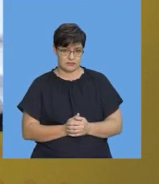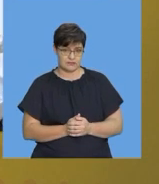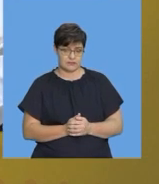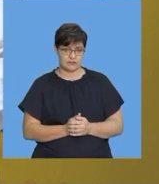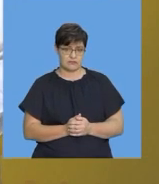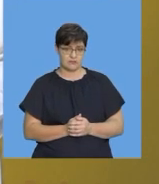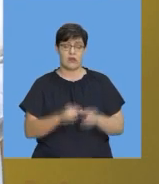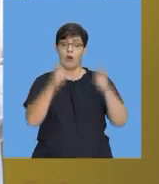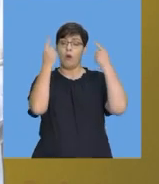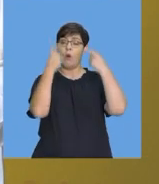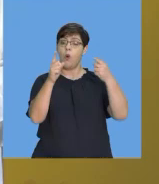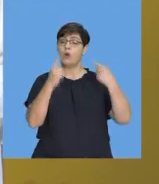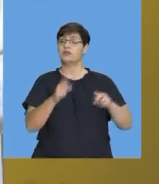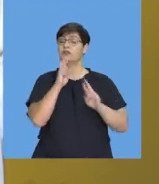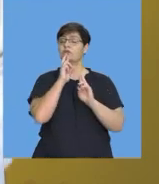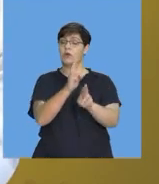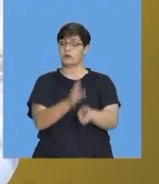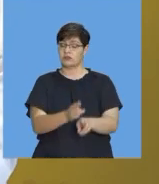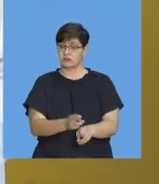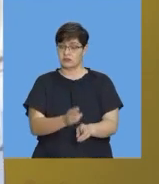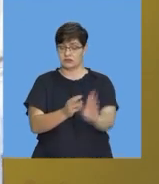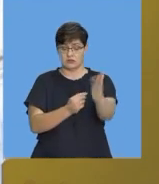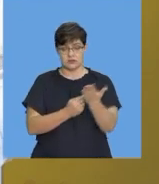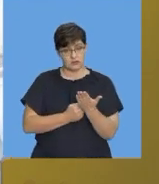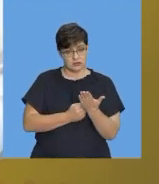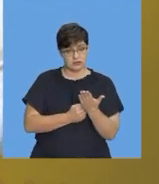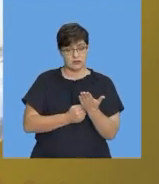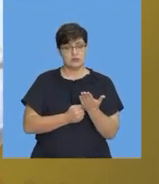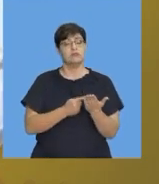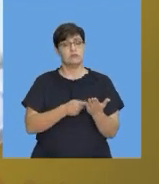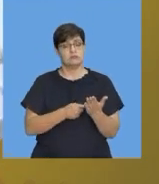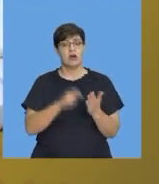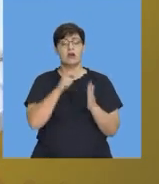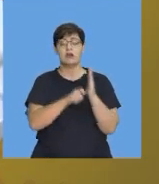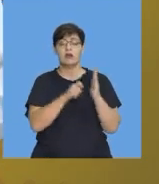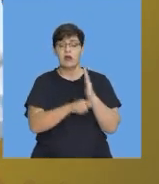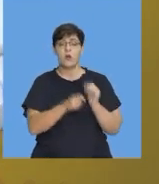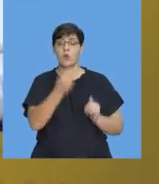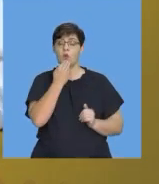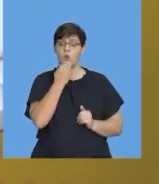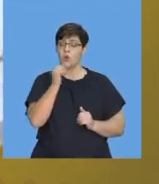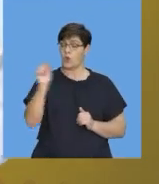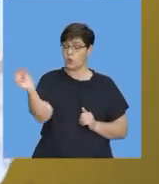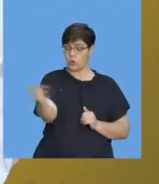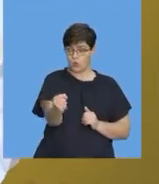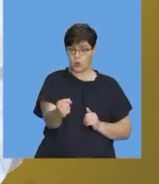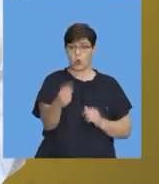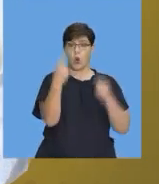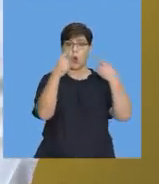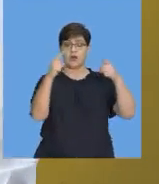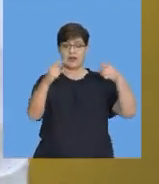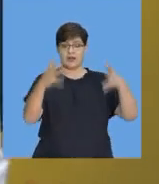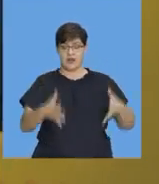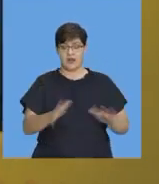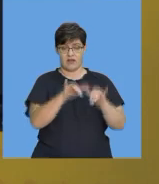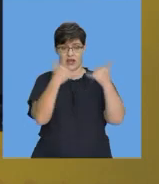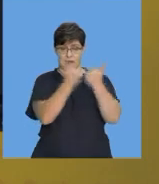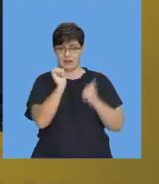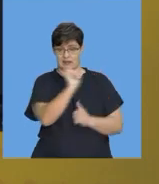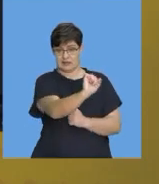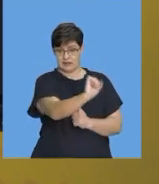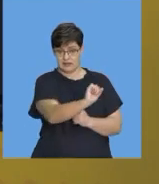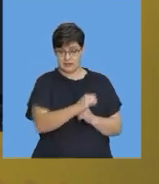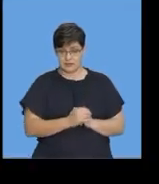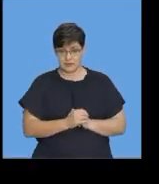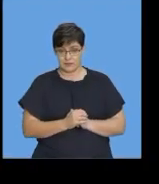Audit reports are reports that are written by the appointed auditors of the company, right?